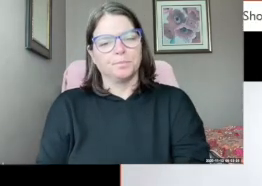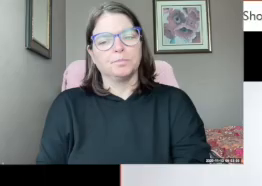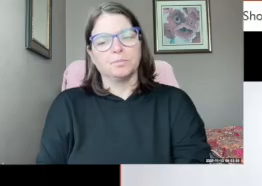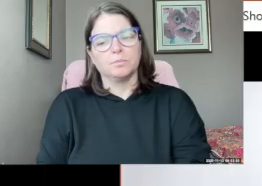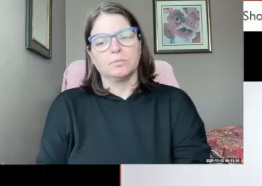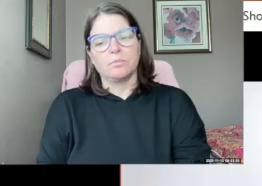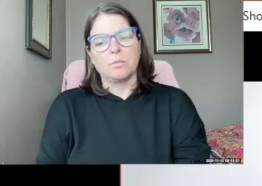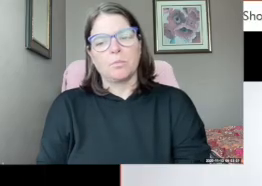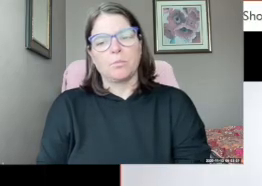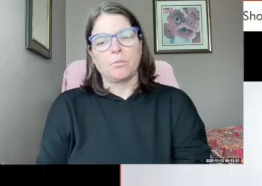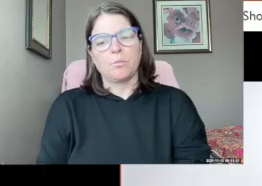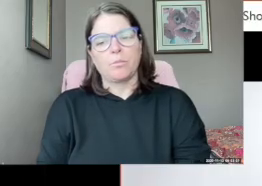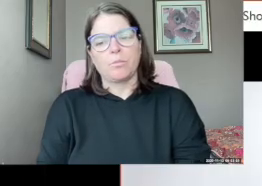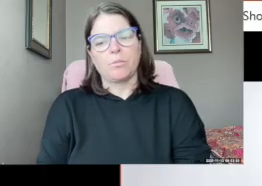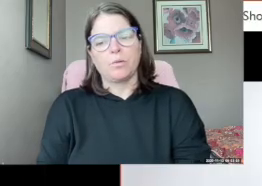slide.